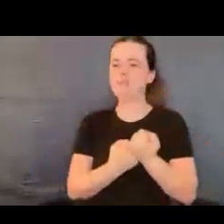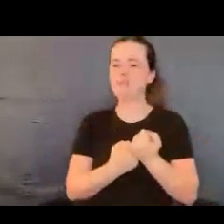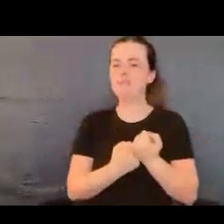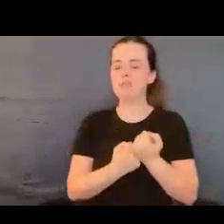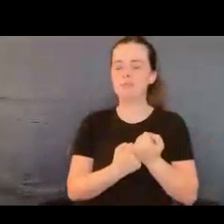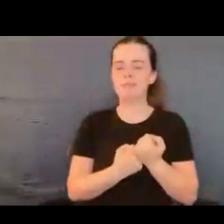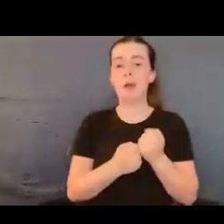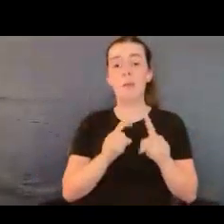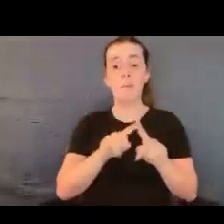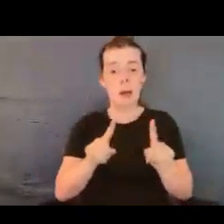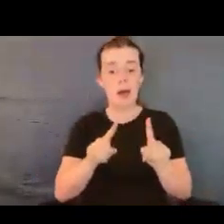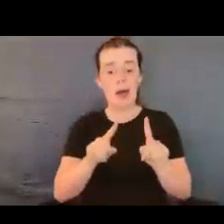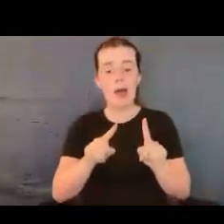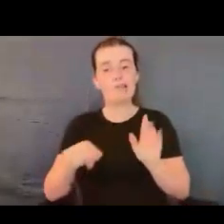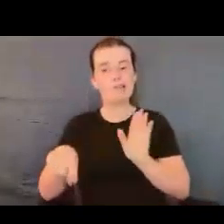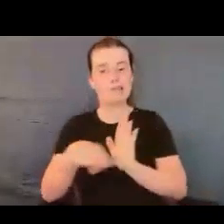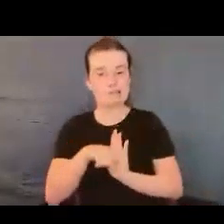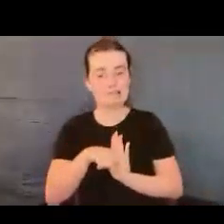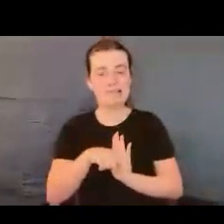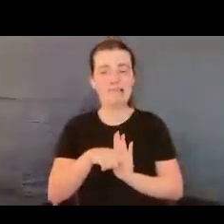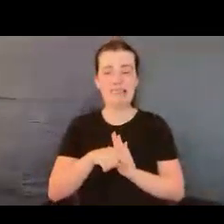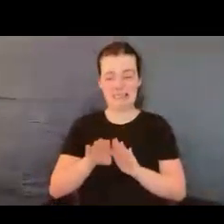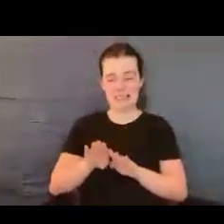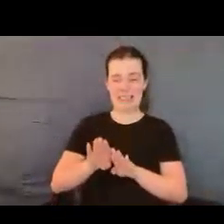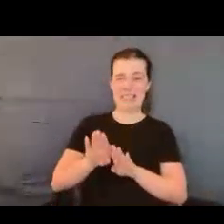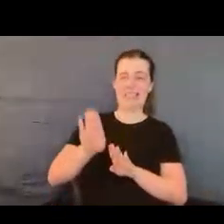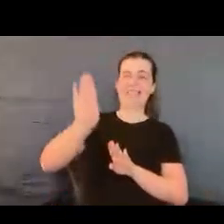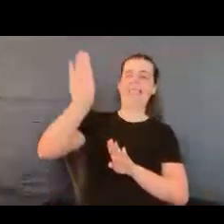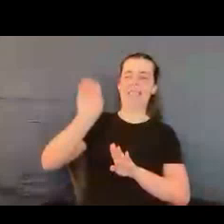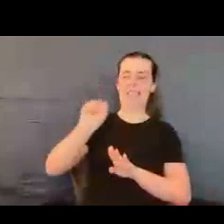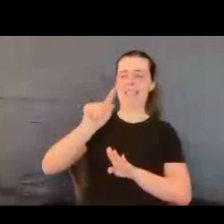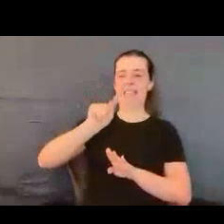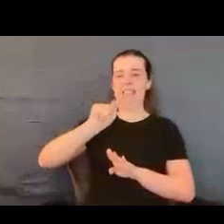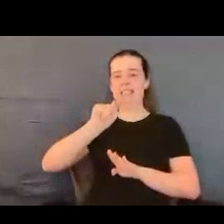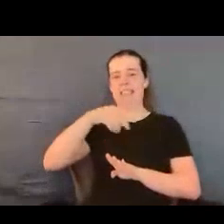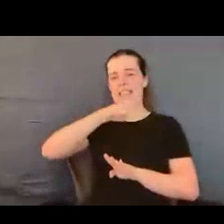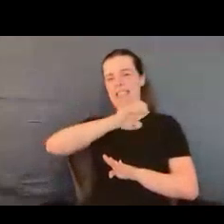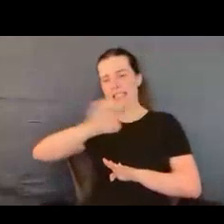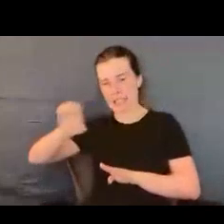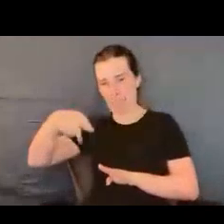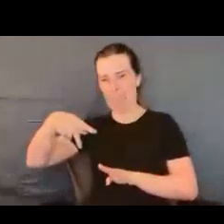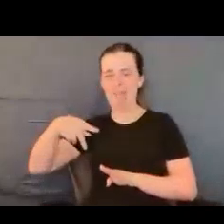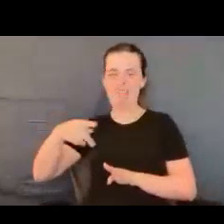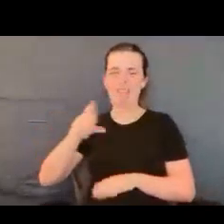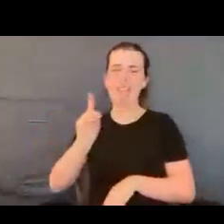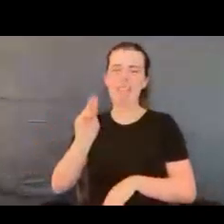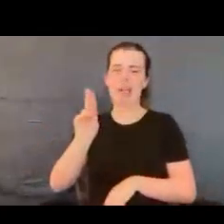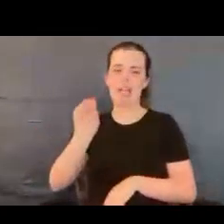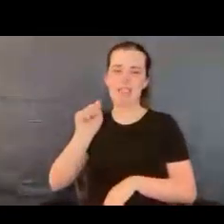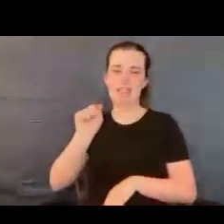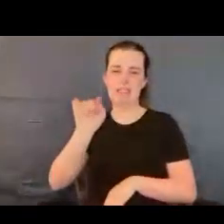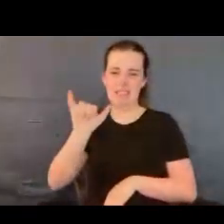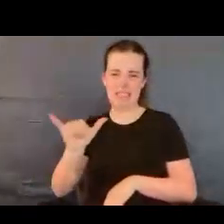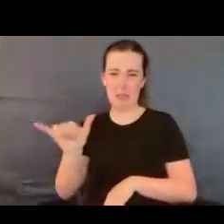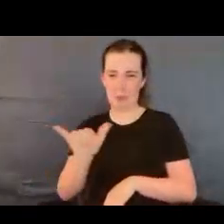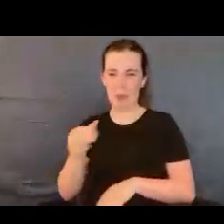cons of that is that it's a little bit steeper and it's a little bit dusty and exposed on some of these mountain roads that you'll be running.